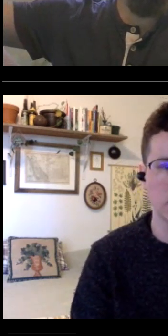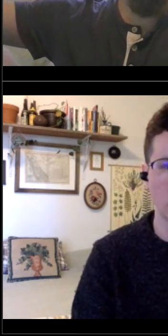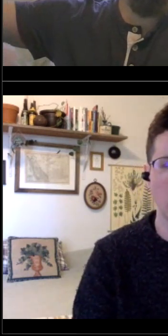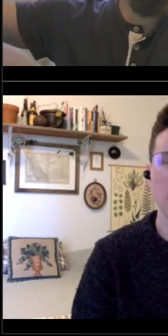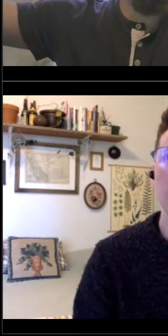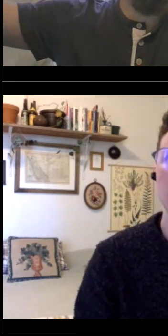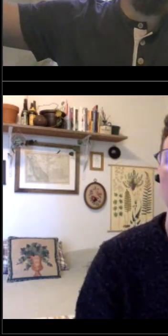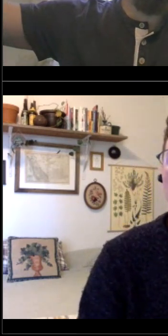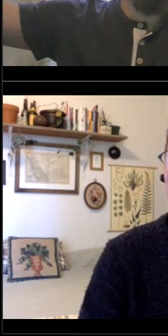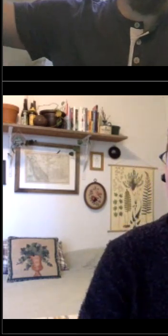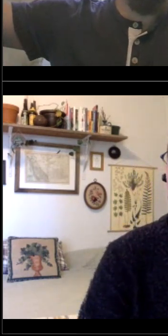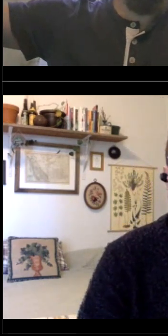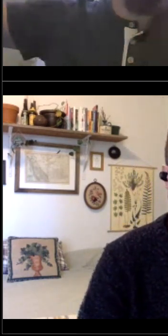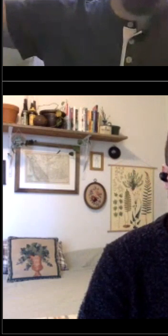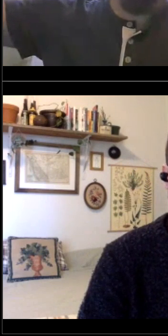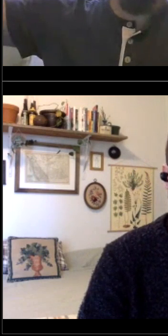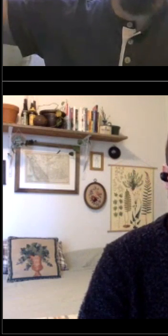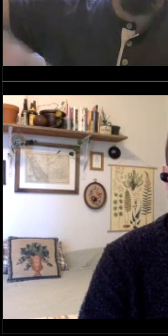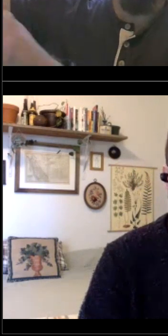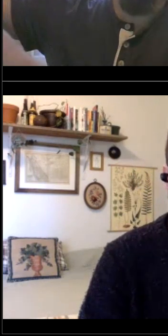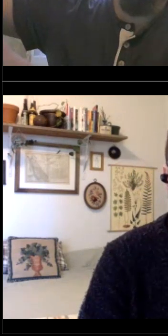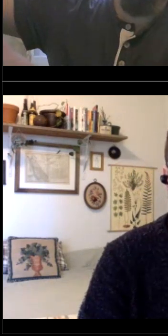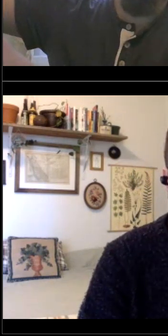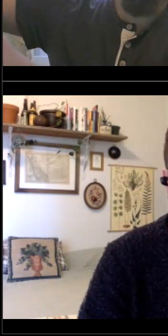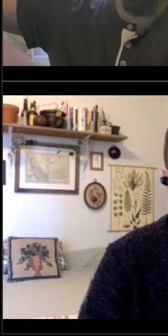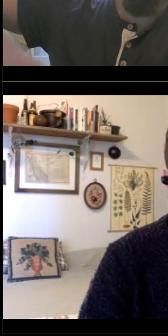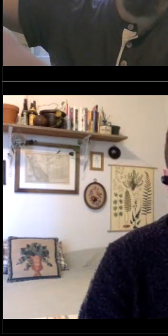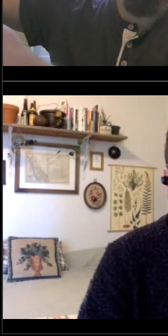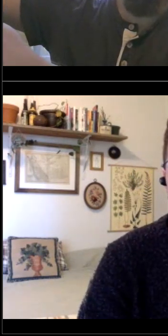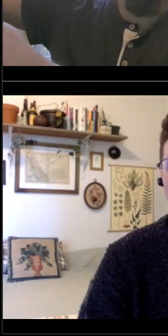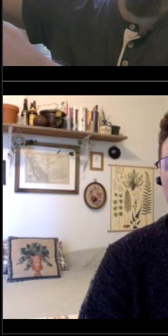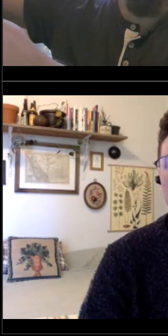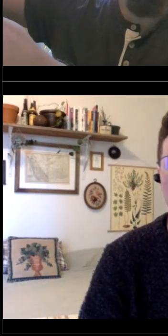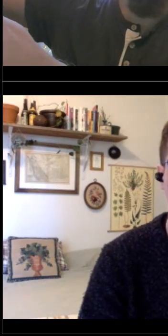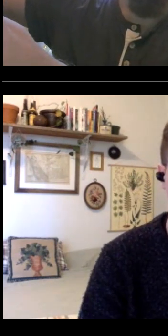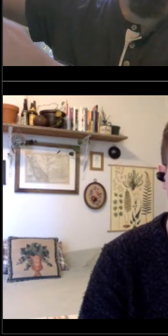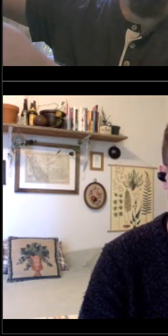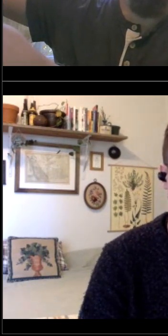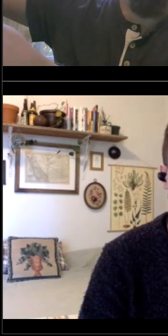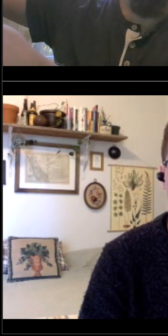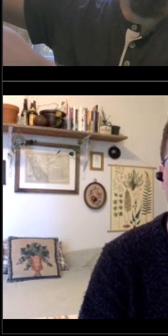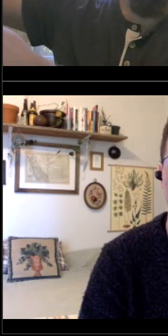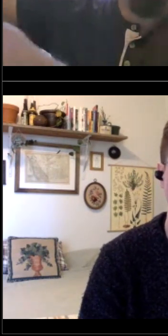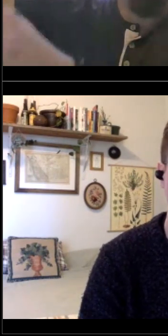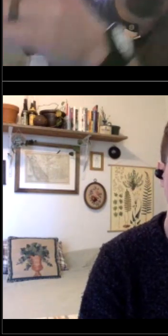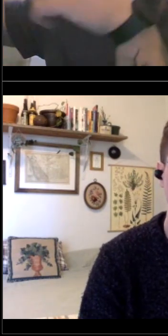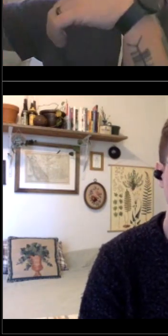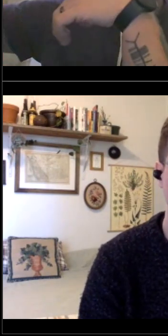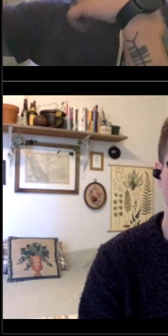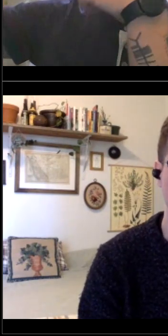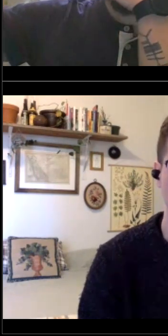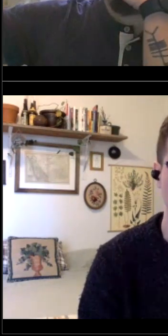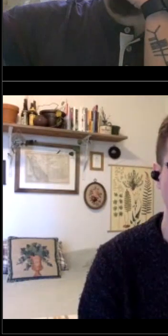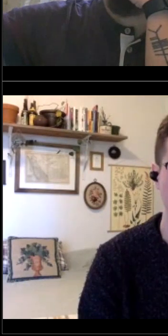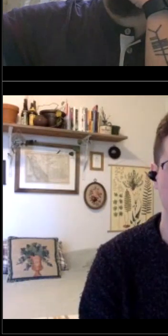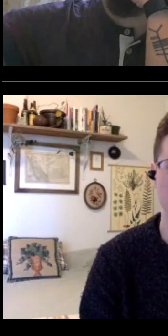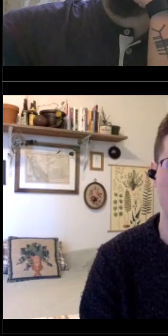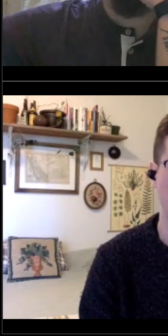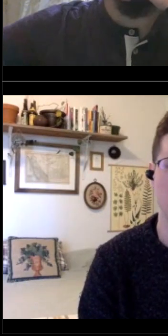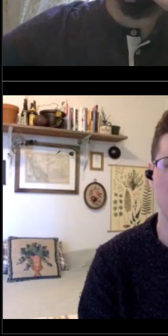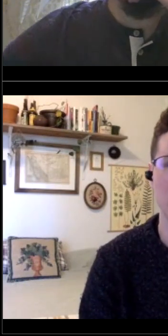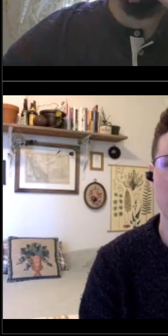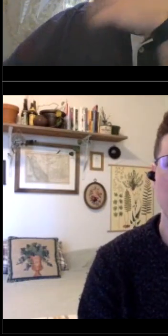has changed as well. So that's something that I would encourage folks to be mindful of, and also to just like practice in